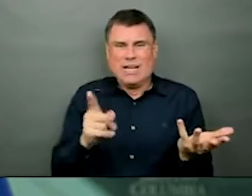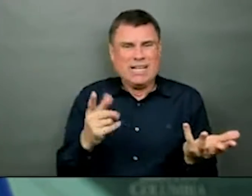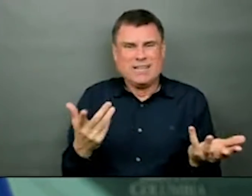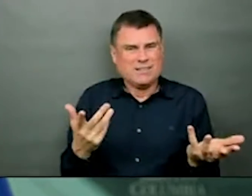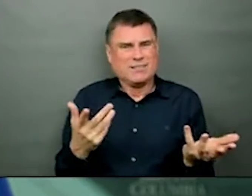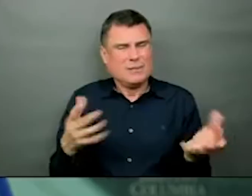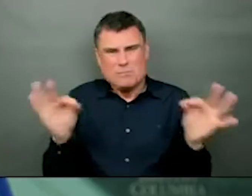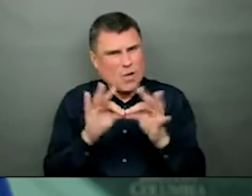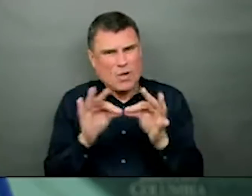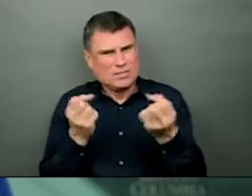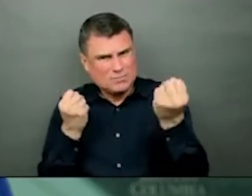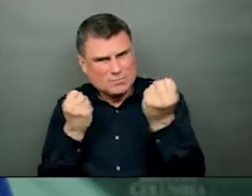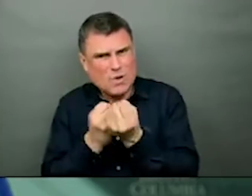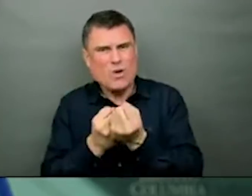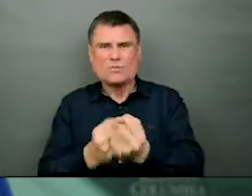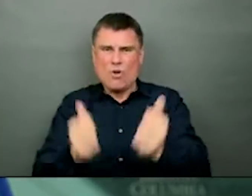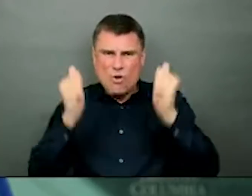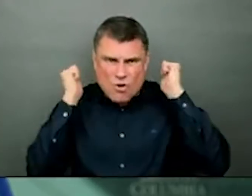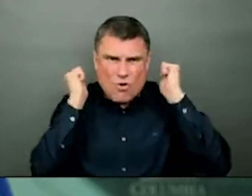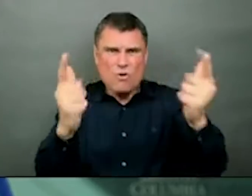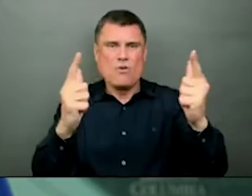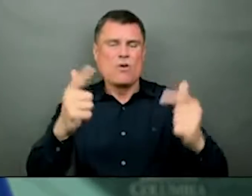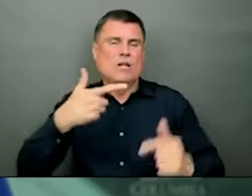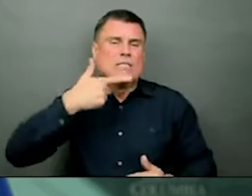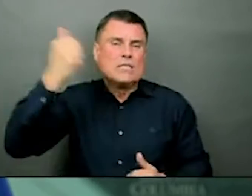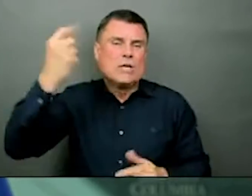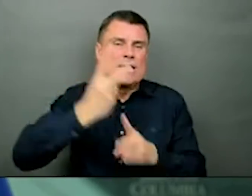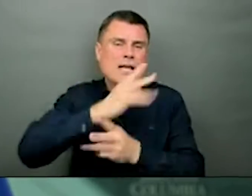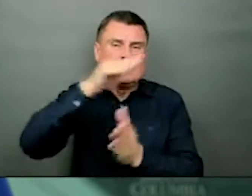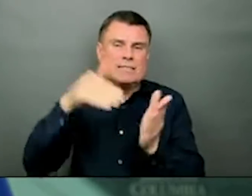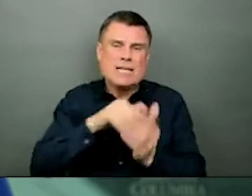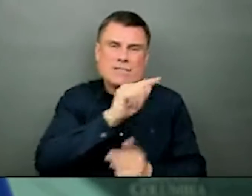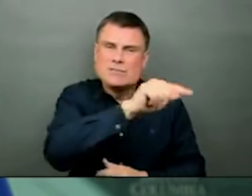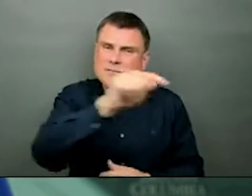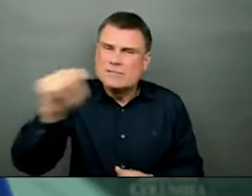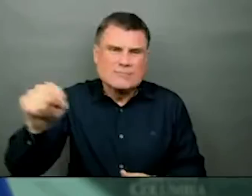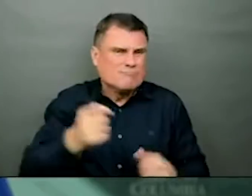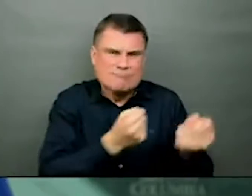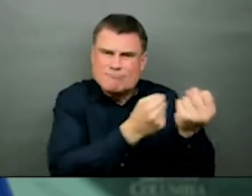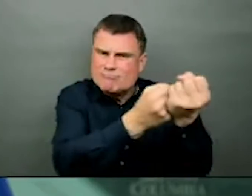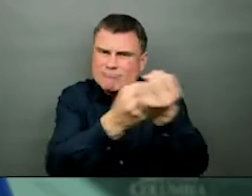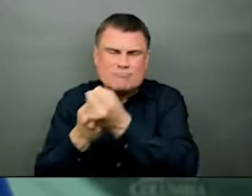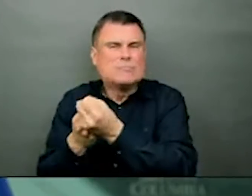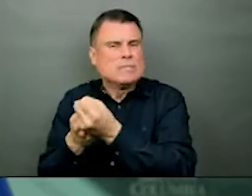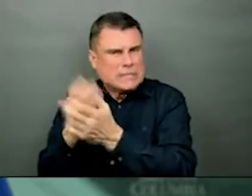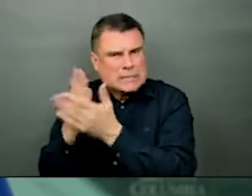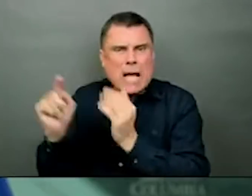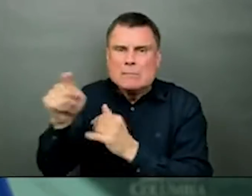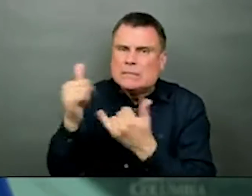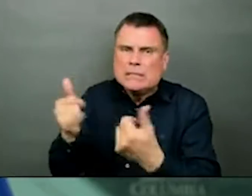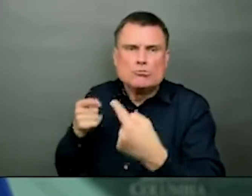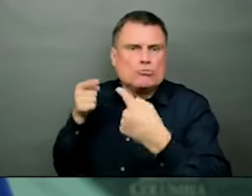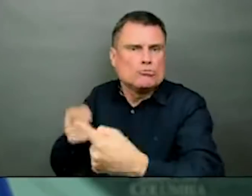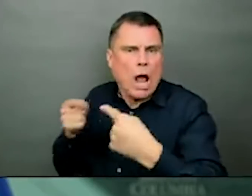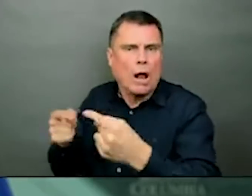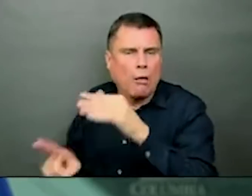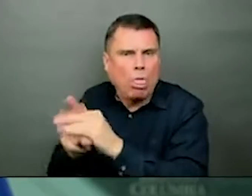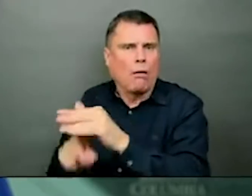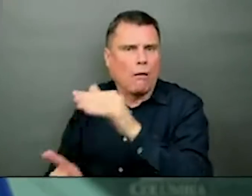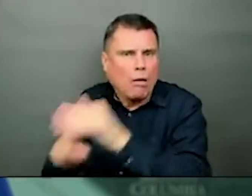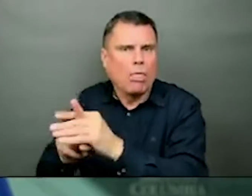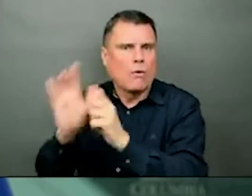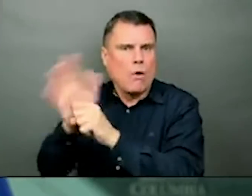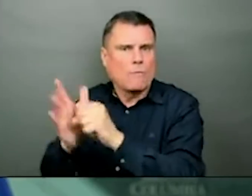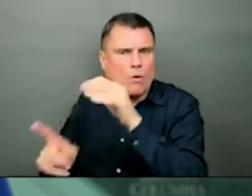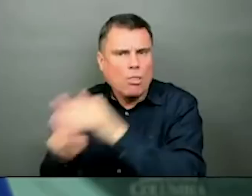across British Columbia, and there are a number still dealing with significant outbreaks. I think of Acropolis Manor in Prince Rupert. I think of